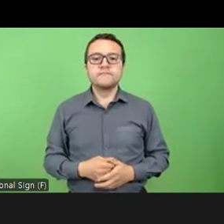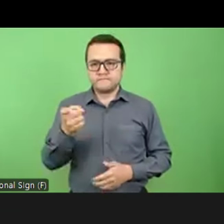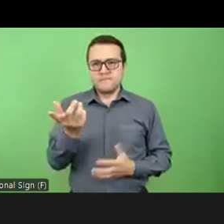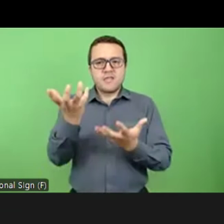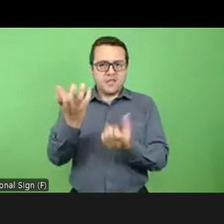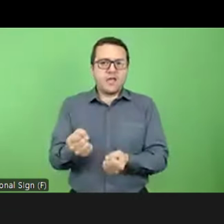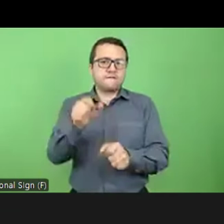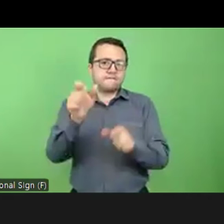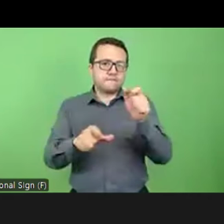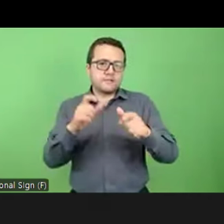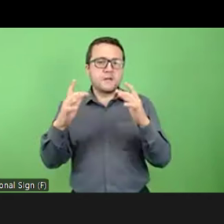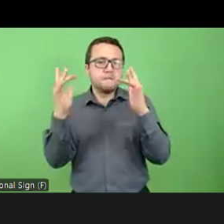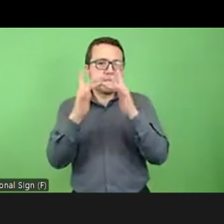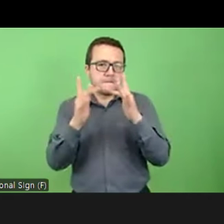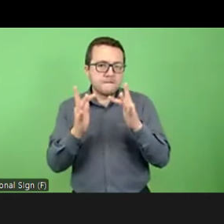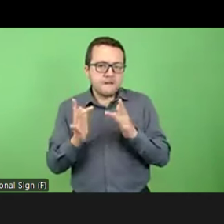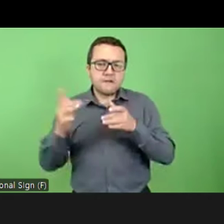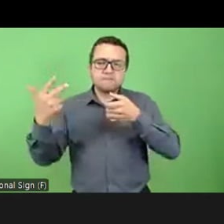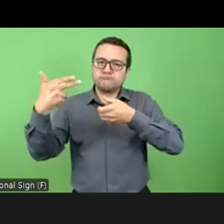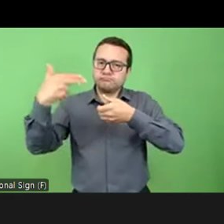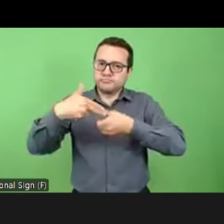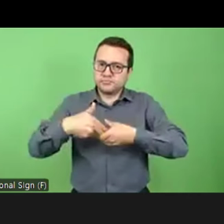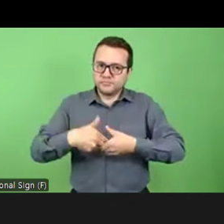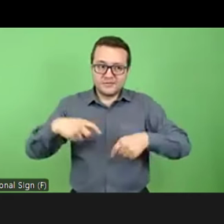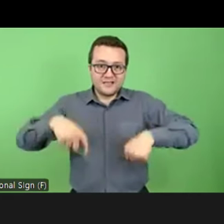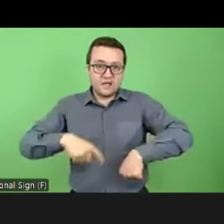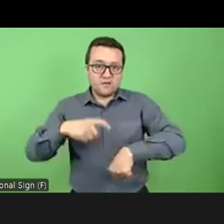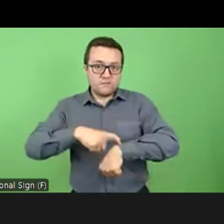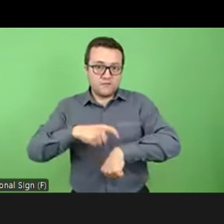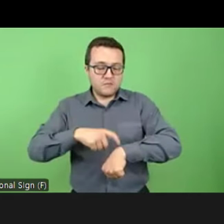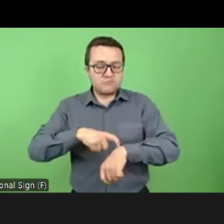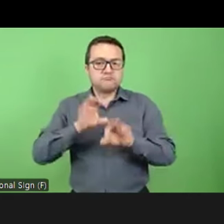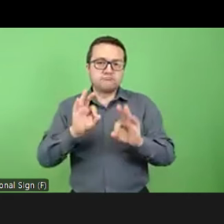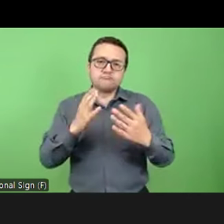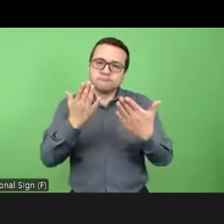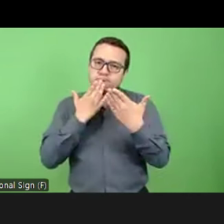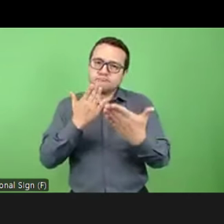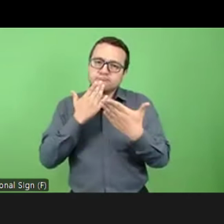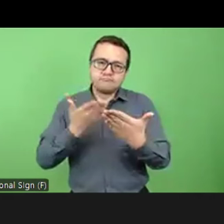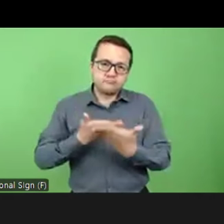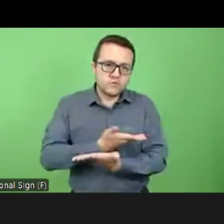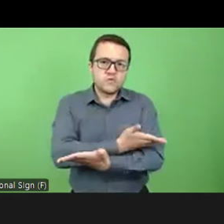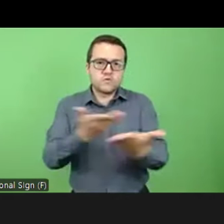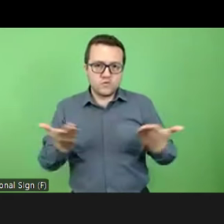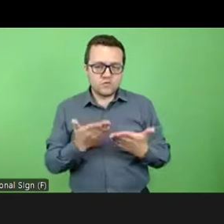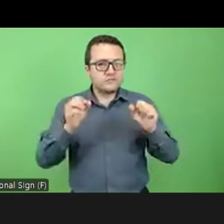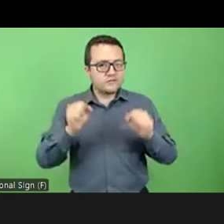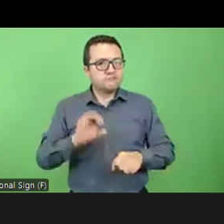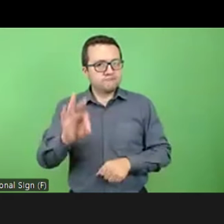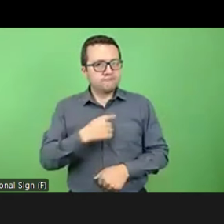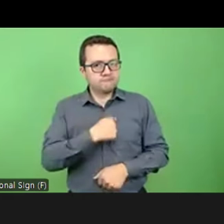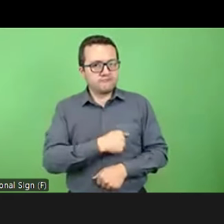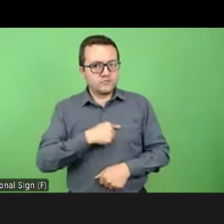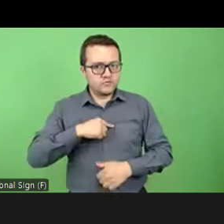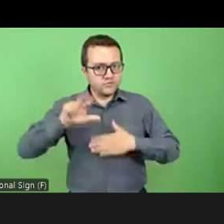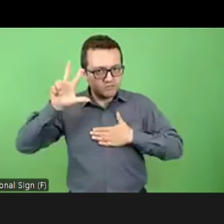conectados que participants tenemos en connected este momento y les agradecemos a that we have todos. today, and we truly Este appreciate for momento them being here, proporcionarán for their fundamental experience and their transformar knowledge is going